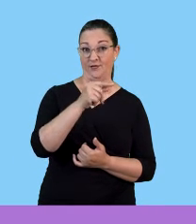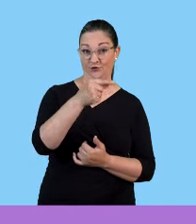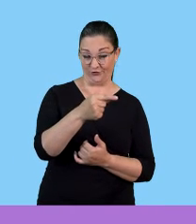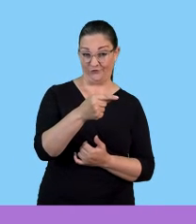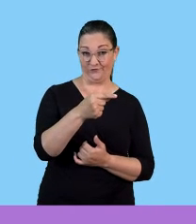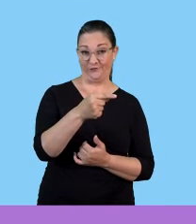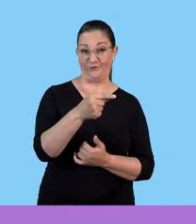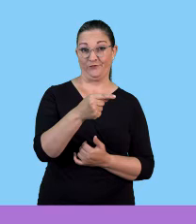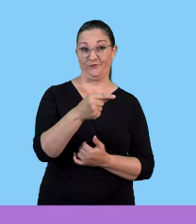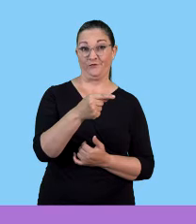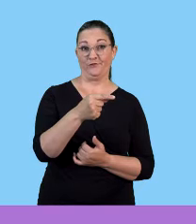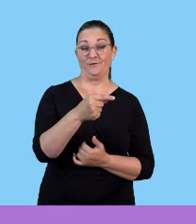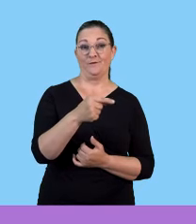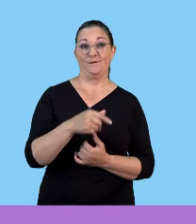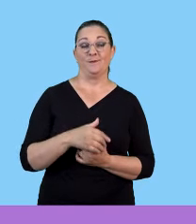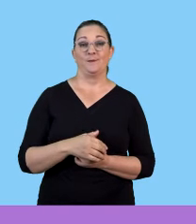kgs.